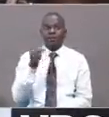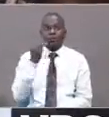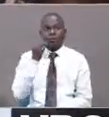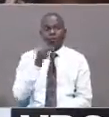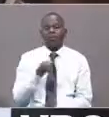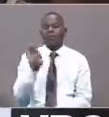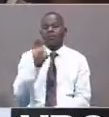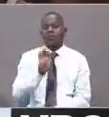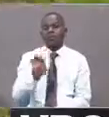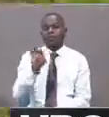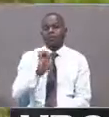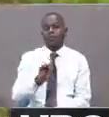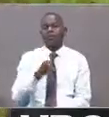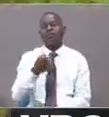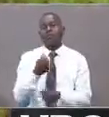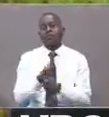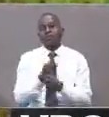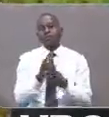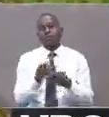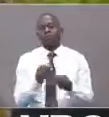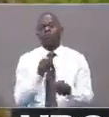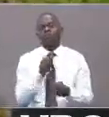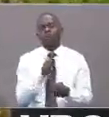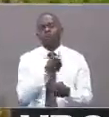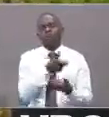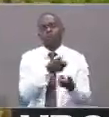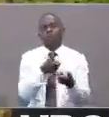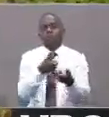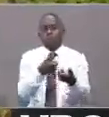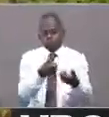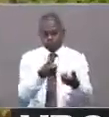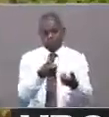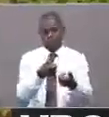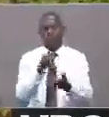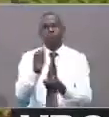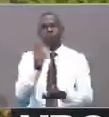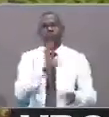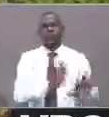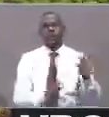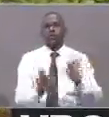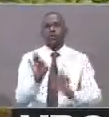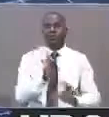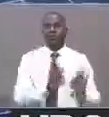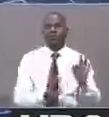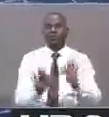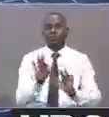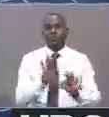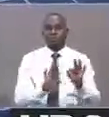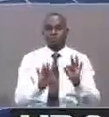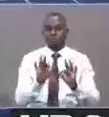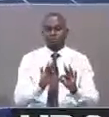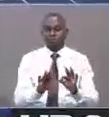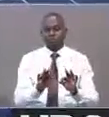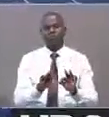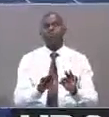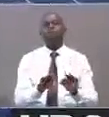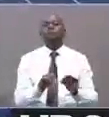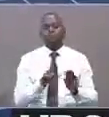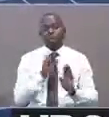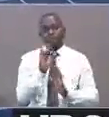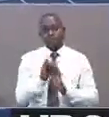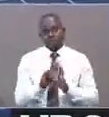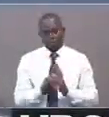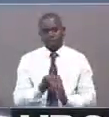euros delivers on the scope on which it was designed for. The scheme is able to